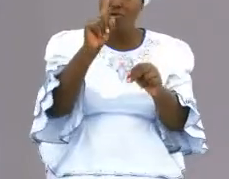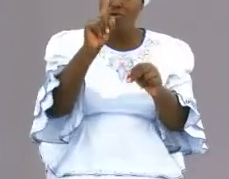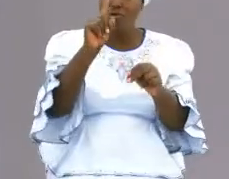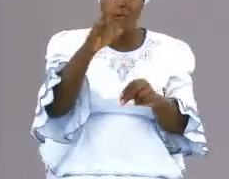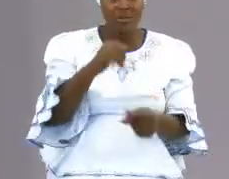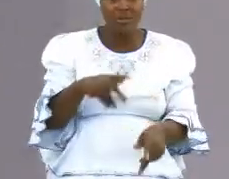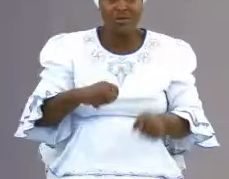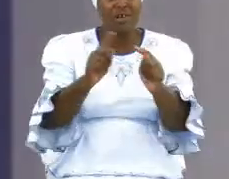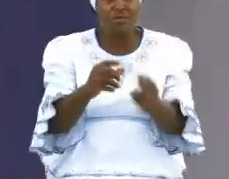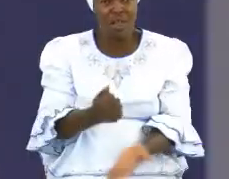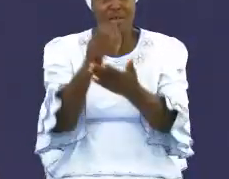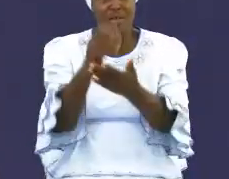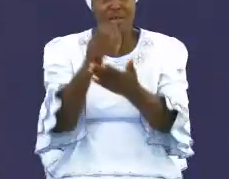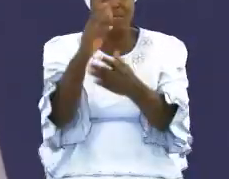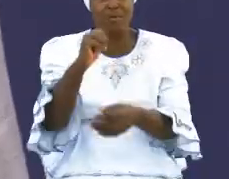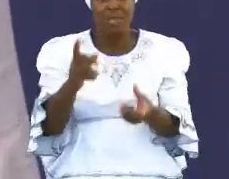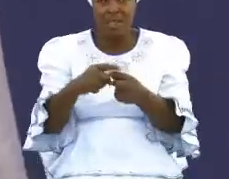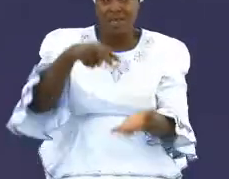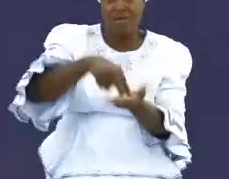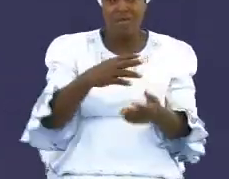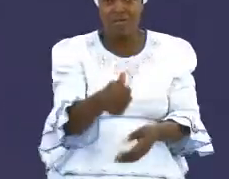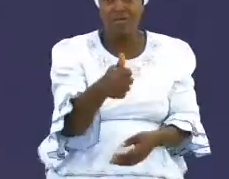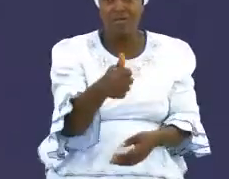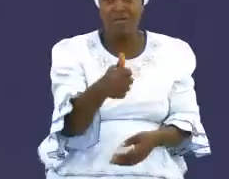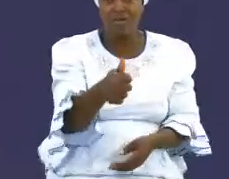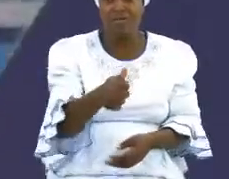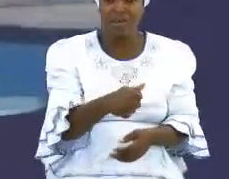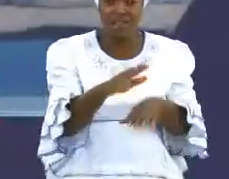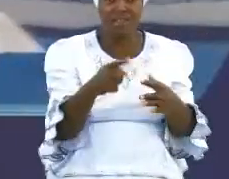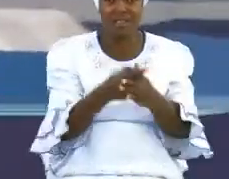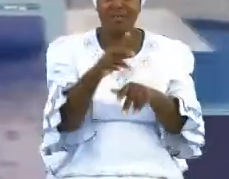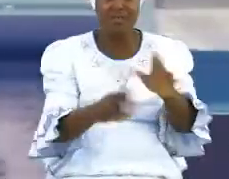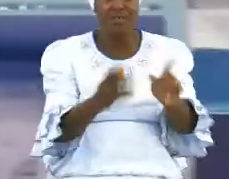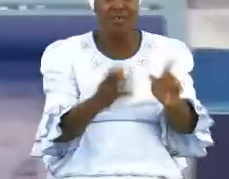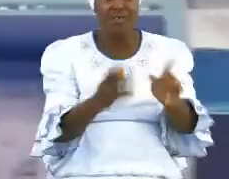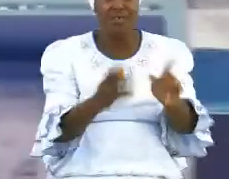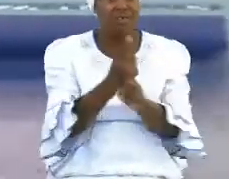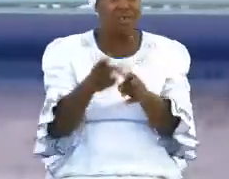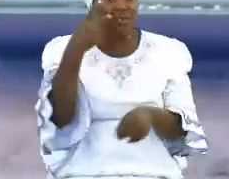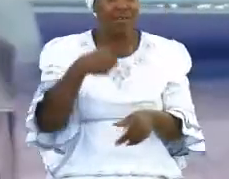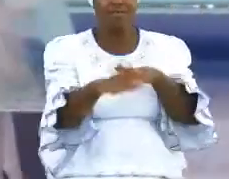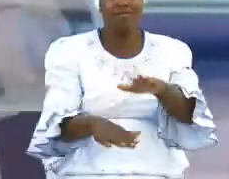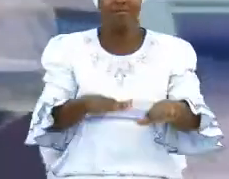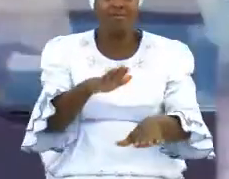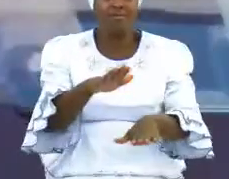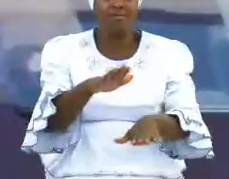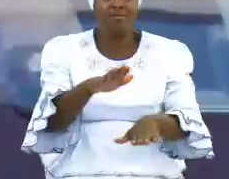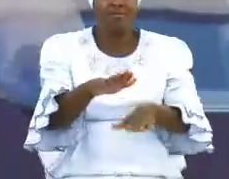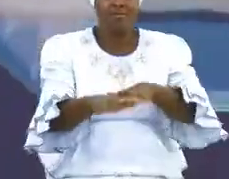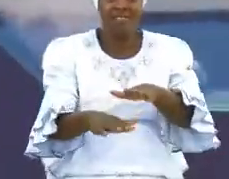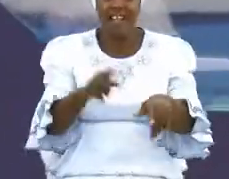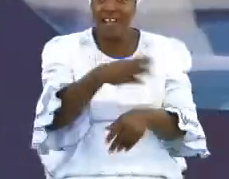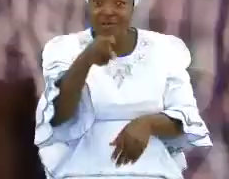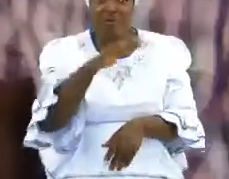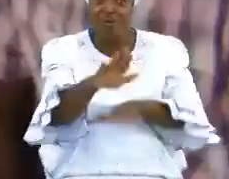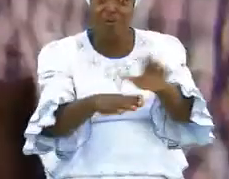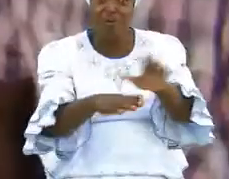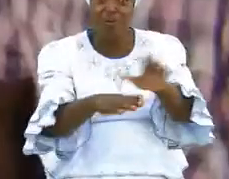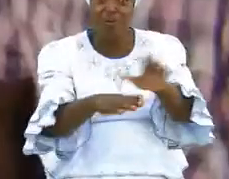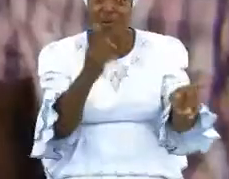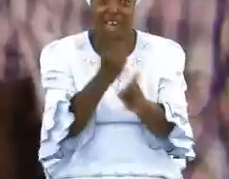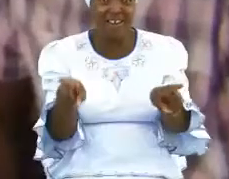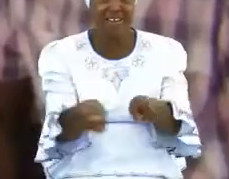and he arose and he began to walk like I'm walking. And you will walk like I'm walking.